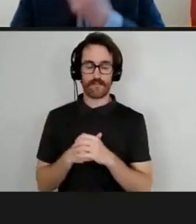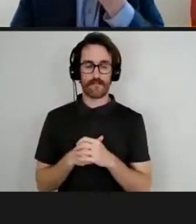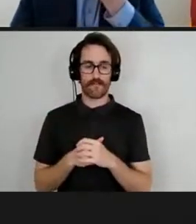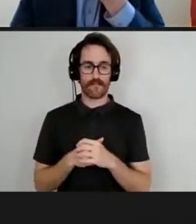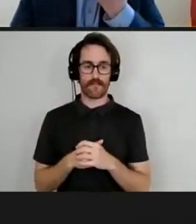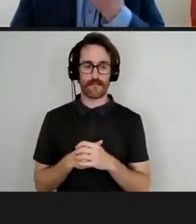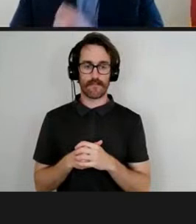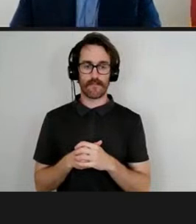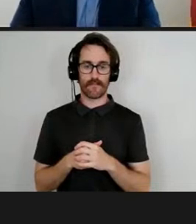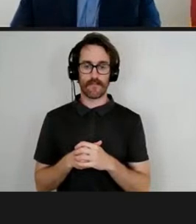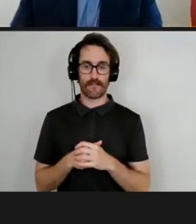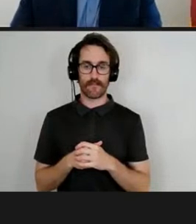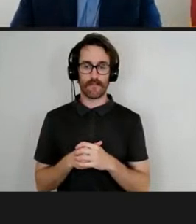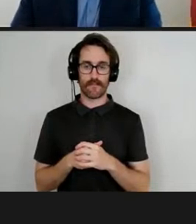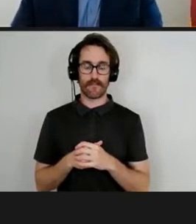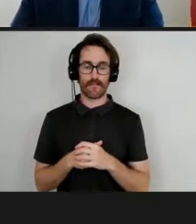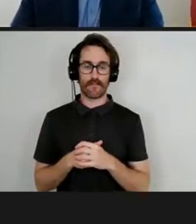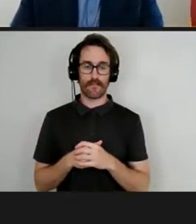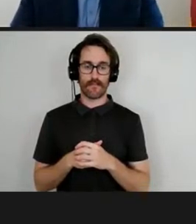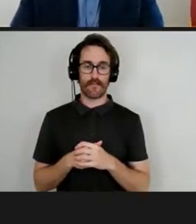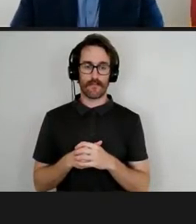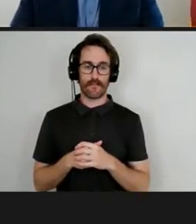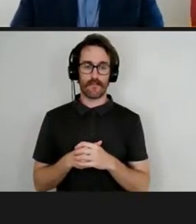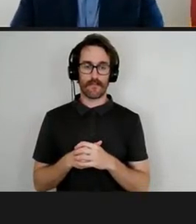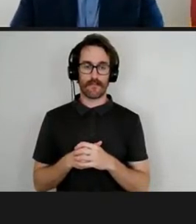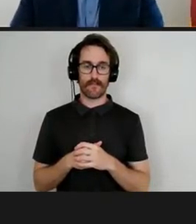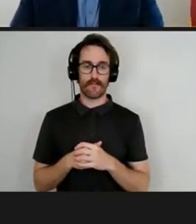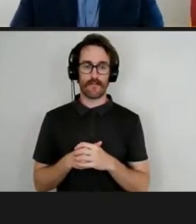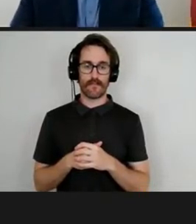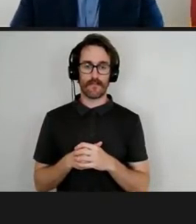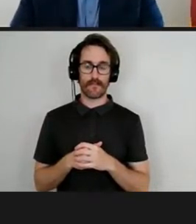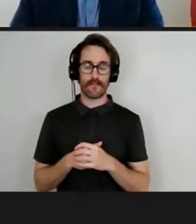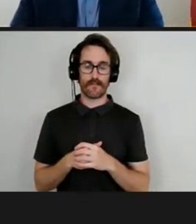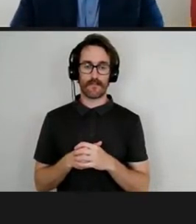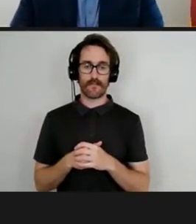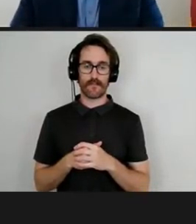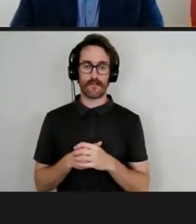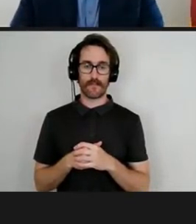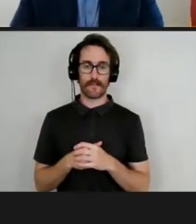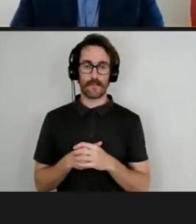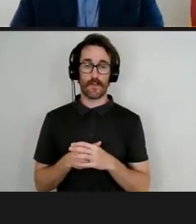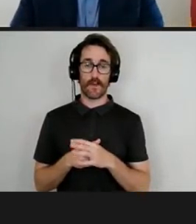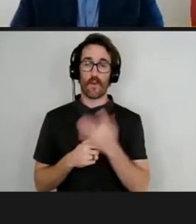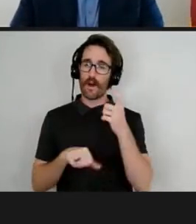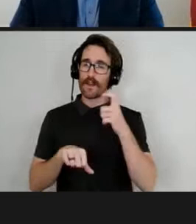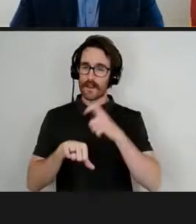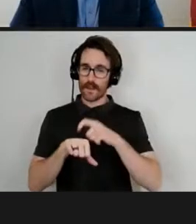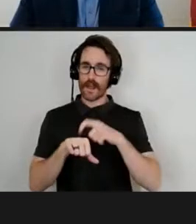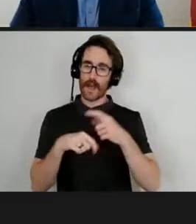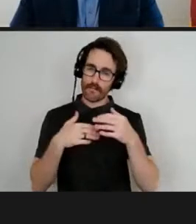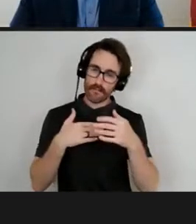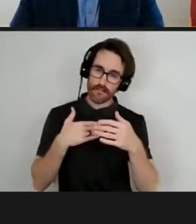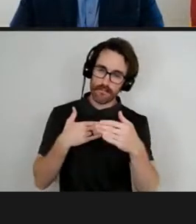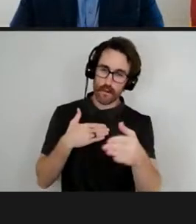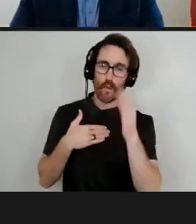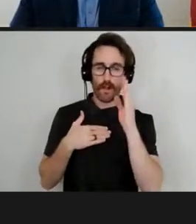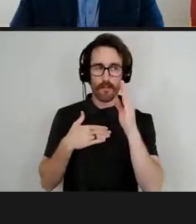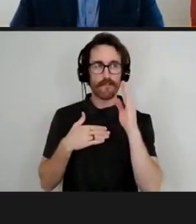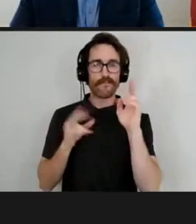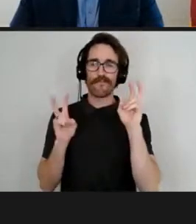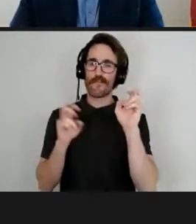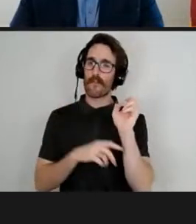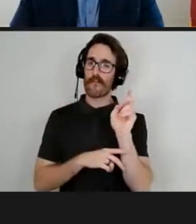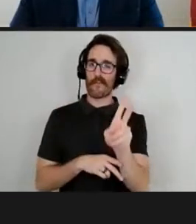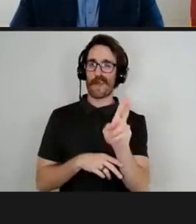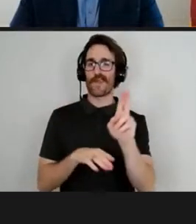we can start to think about how to return to normal. Could I ask